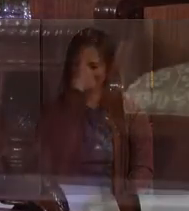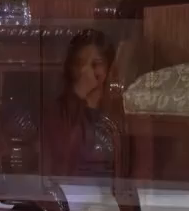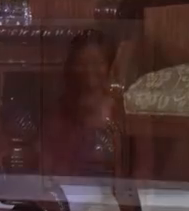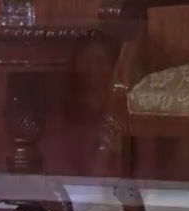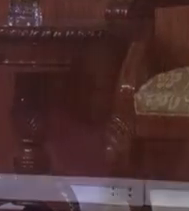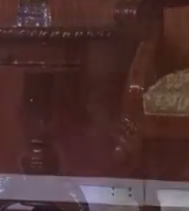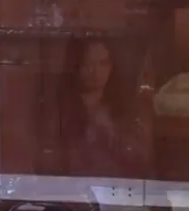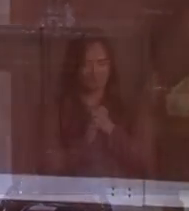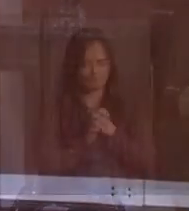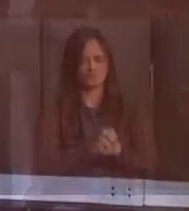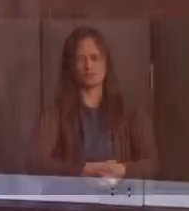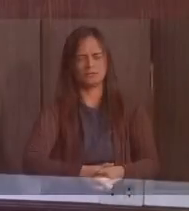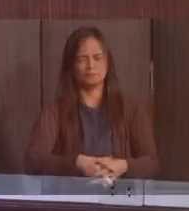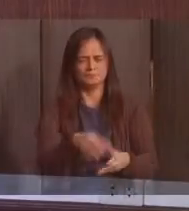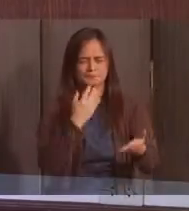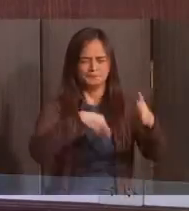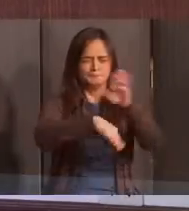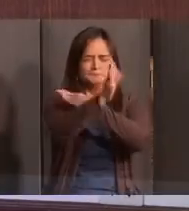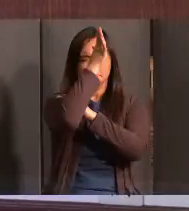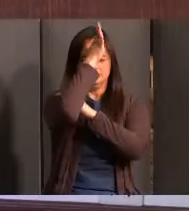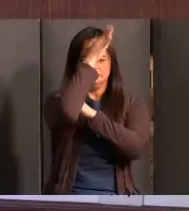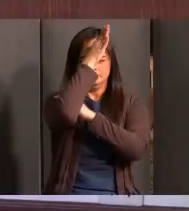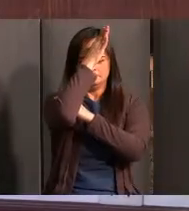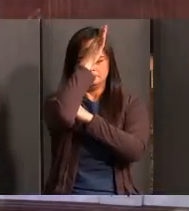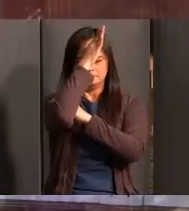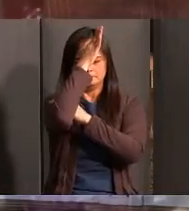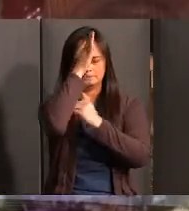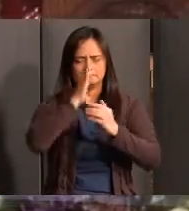Let's stand and pray. Dear Heavenly Father,